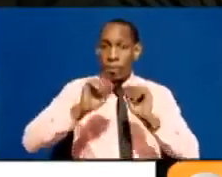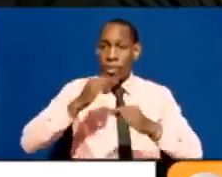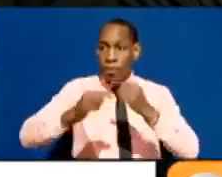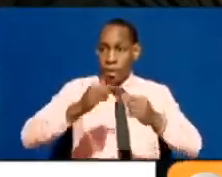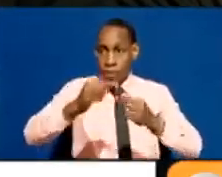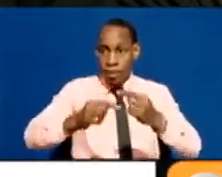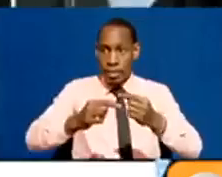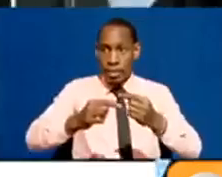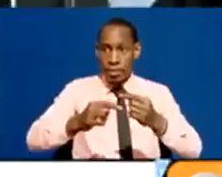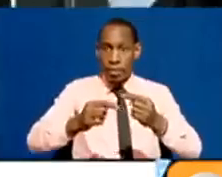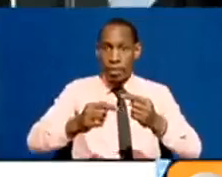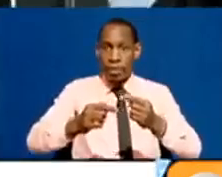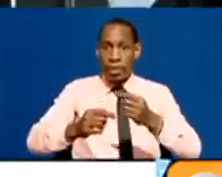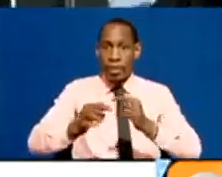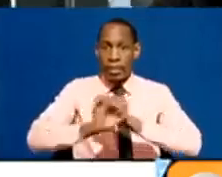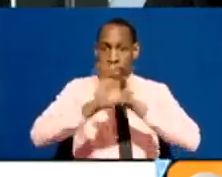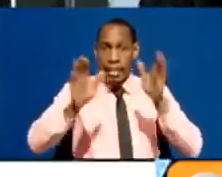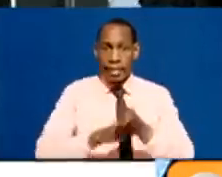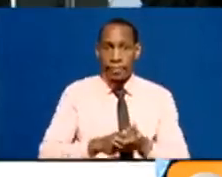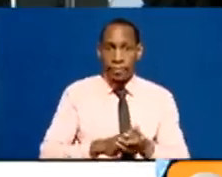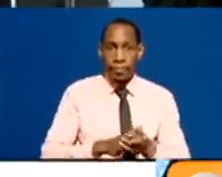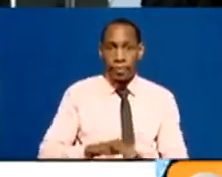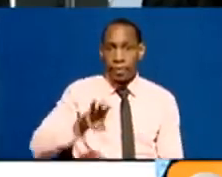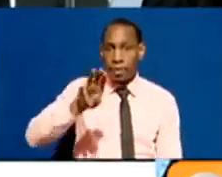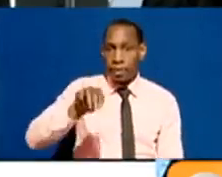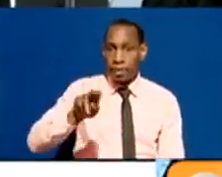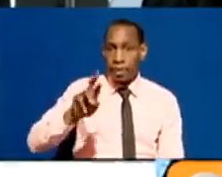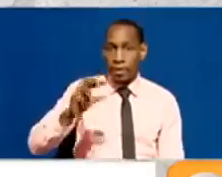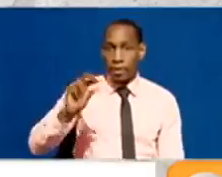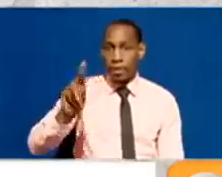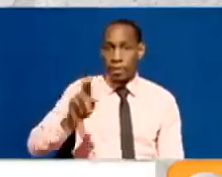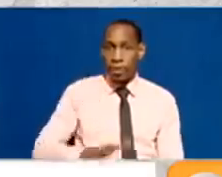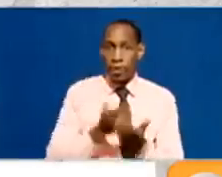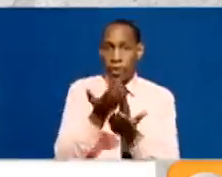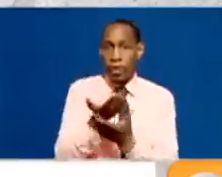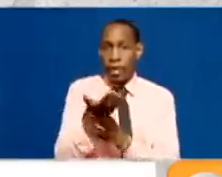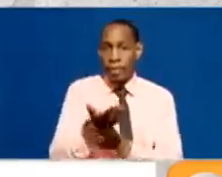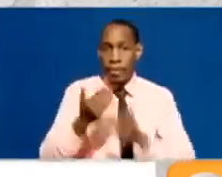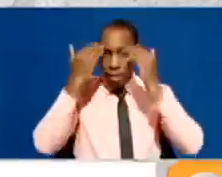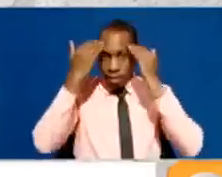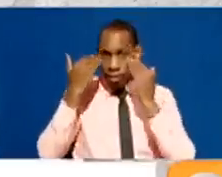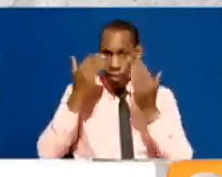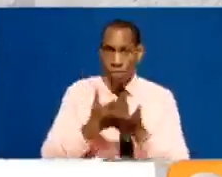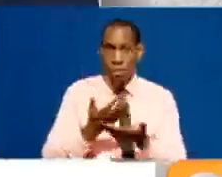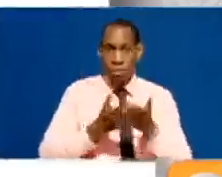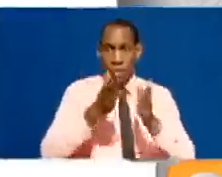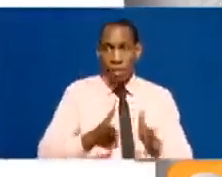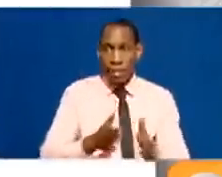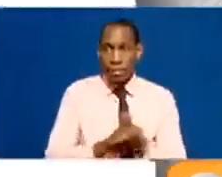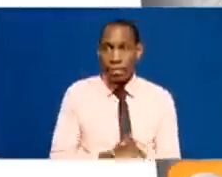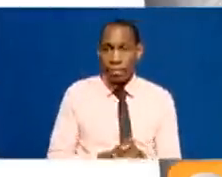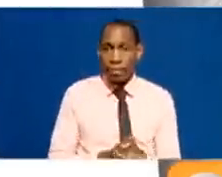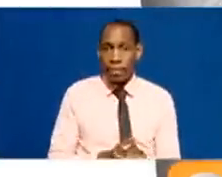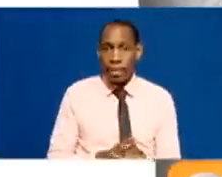proceed, there's clarity. Gumbo pia aliomba mahakama kupitia barua kwa msajili wa mahakama hiyo, Letizia